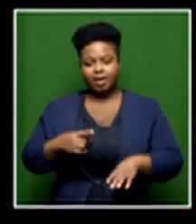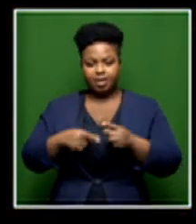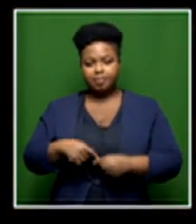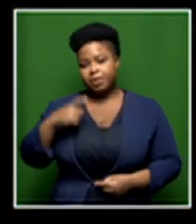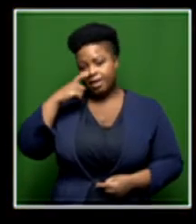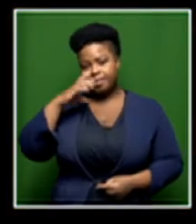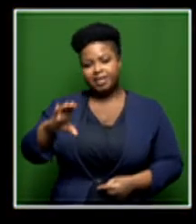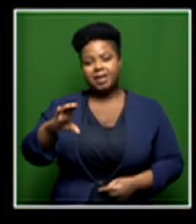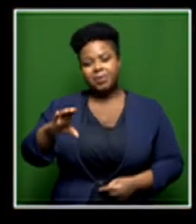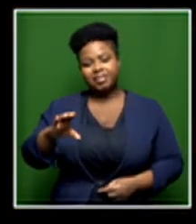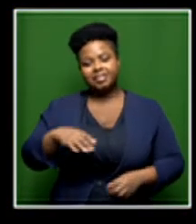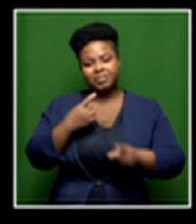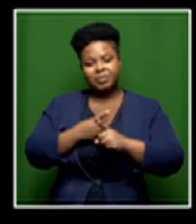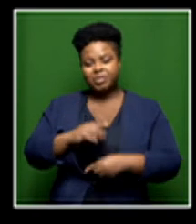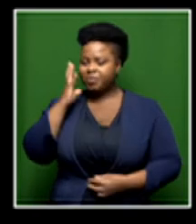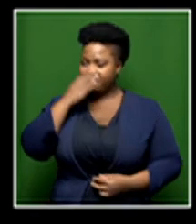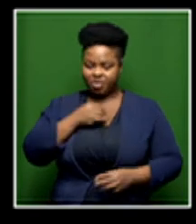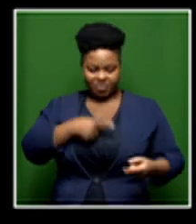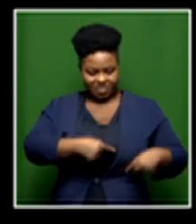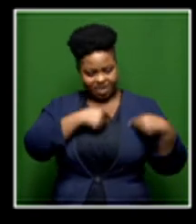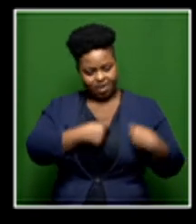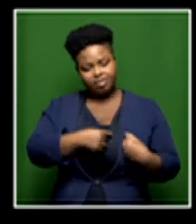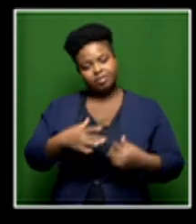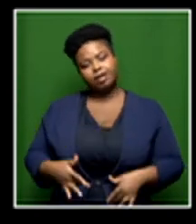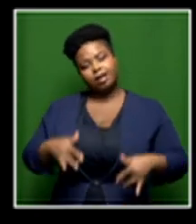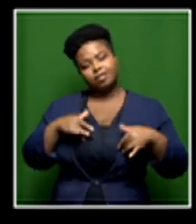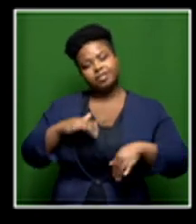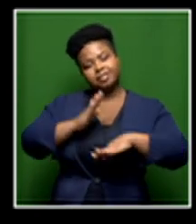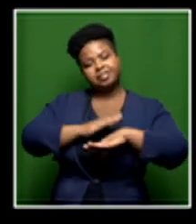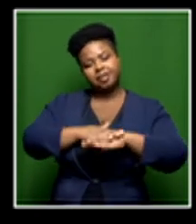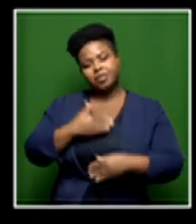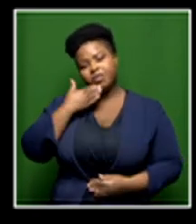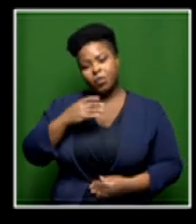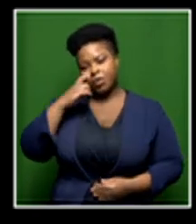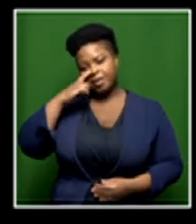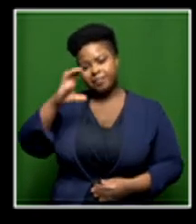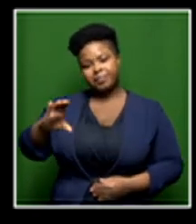Maxeke. It's called Beauty of the Heart, The Life and Times of Charlotte